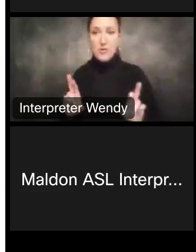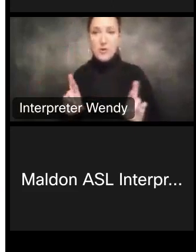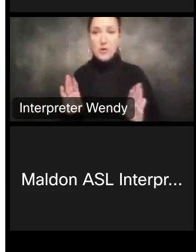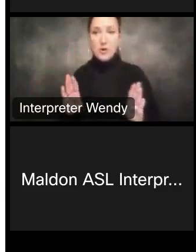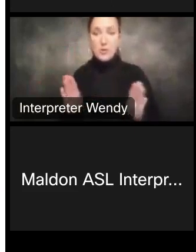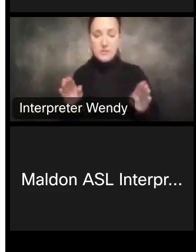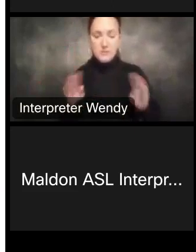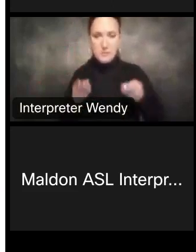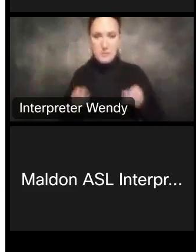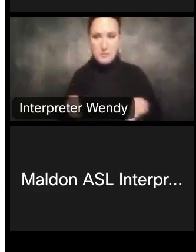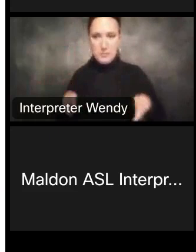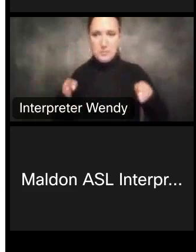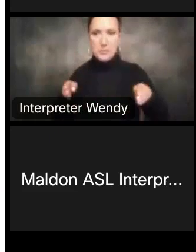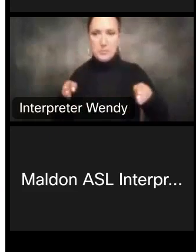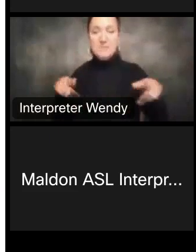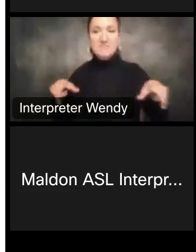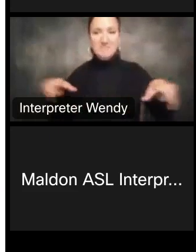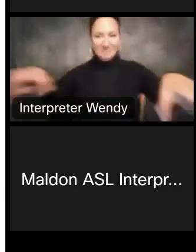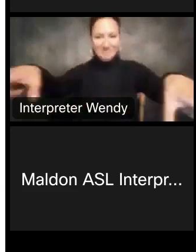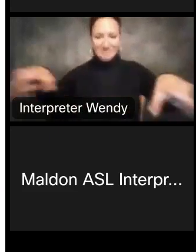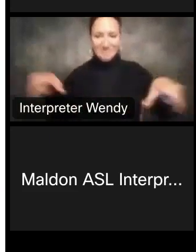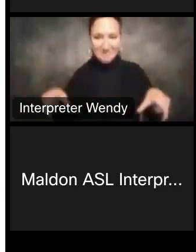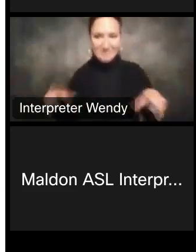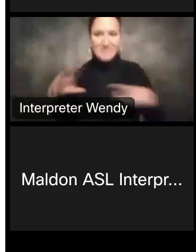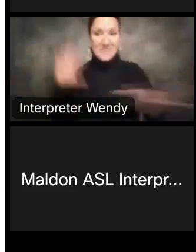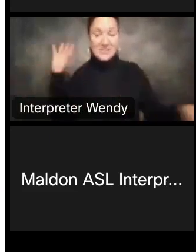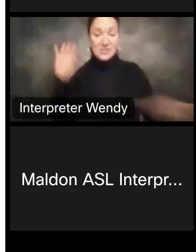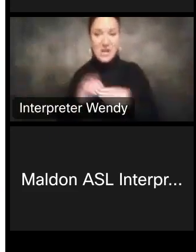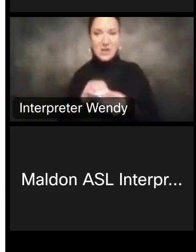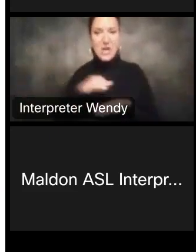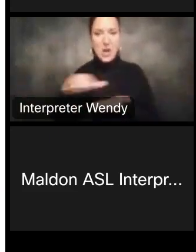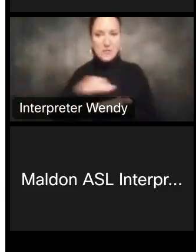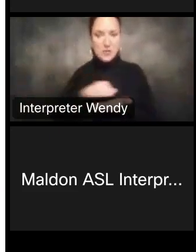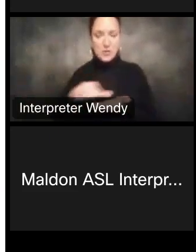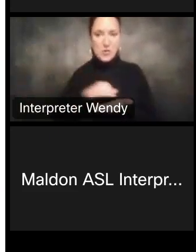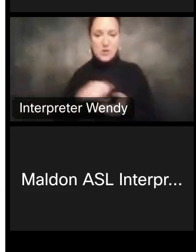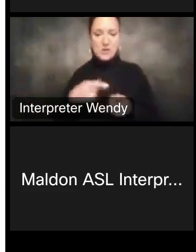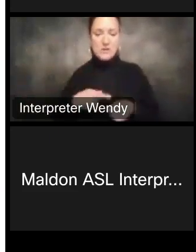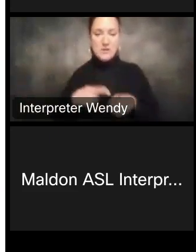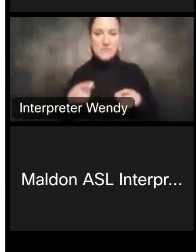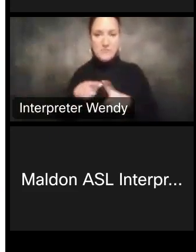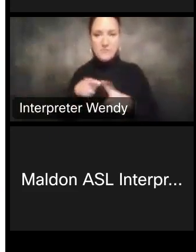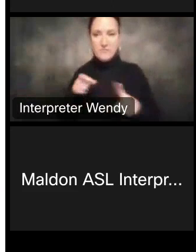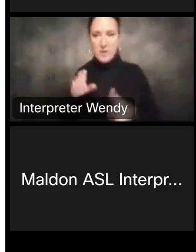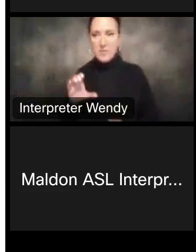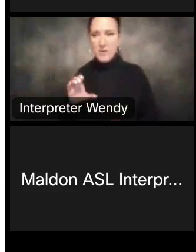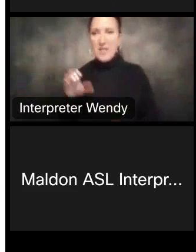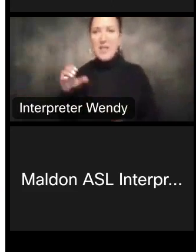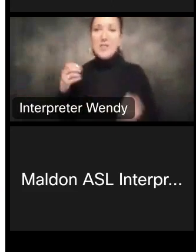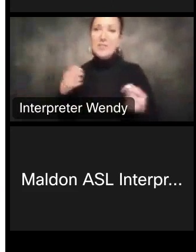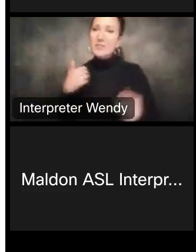at the entirety of New York Avenue, especially from the curb in. That means the travel